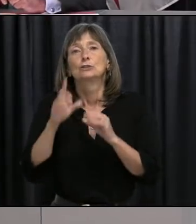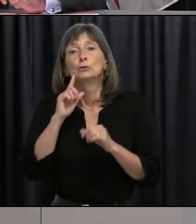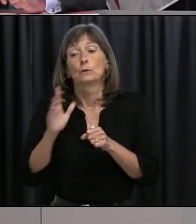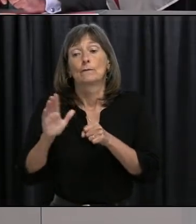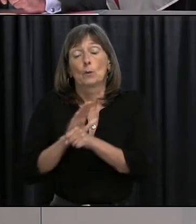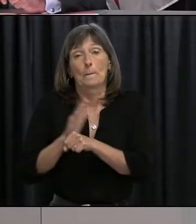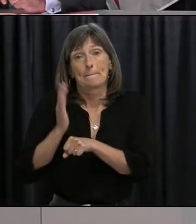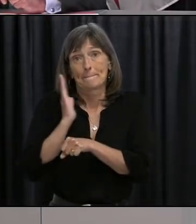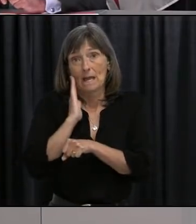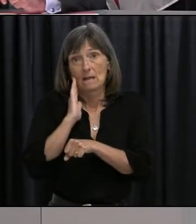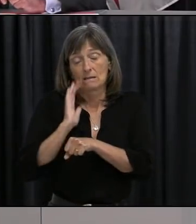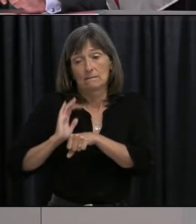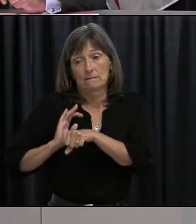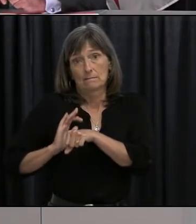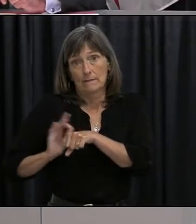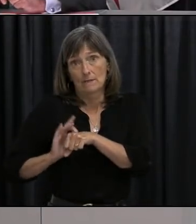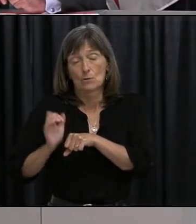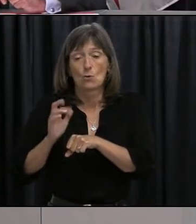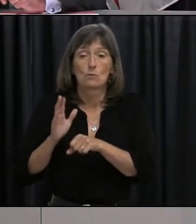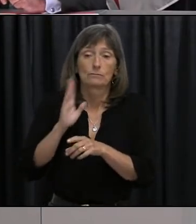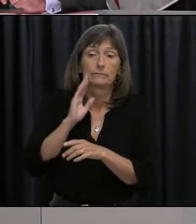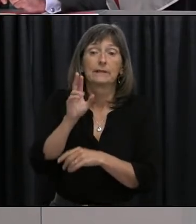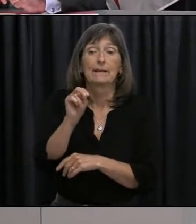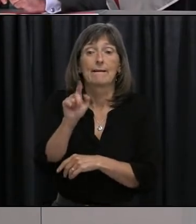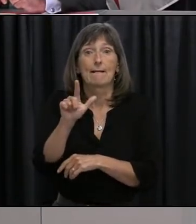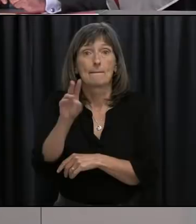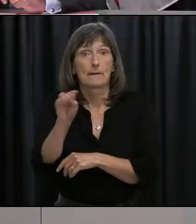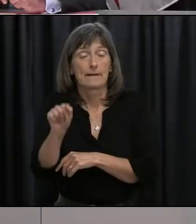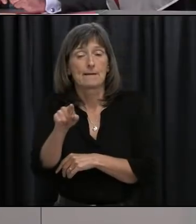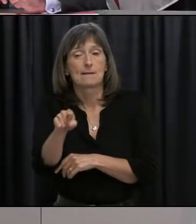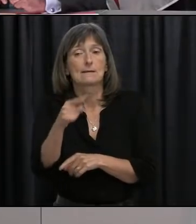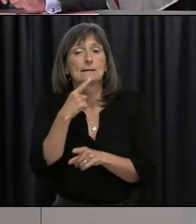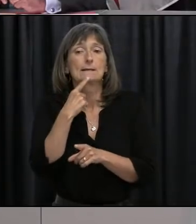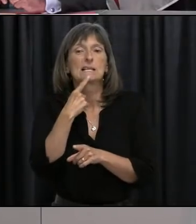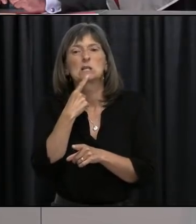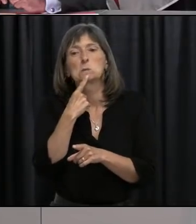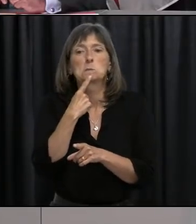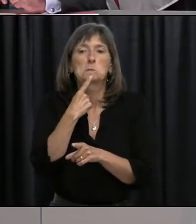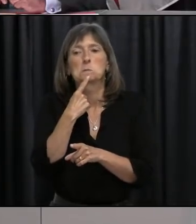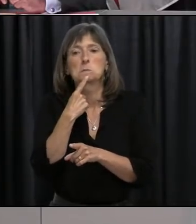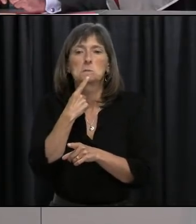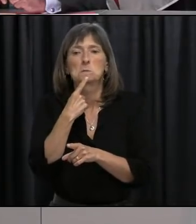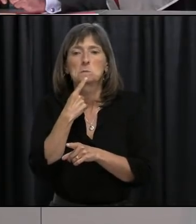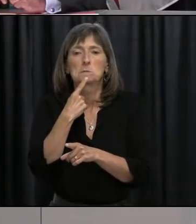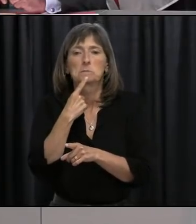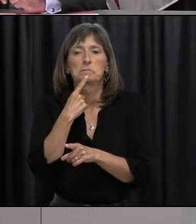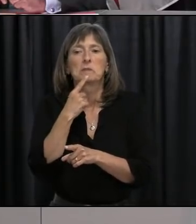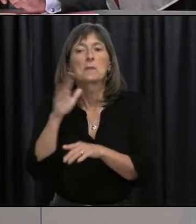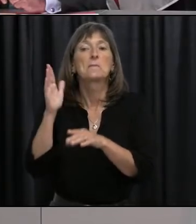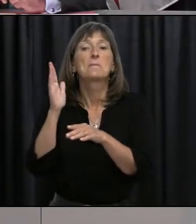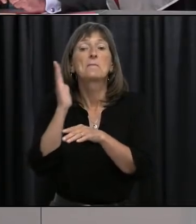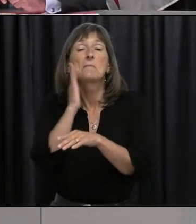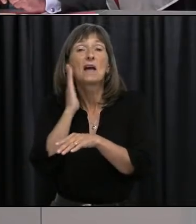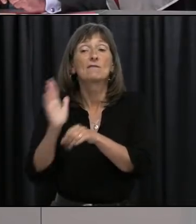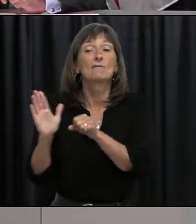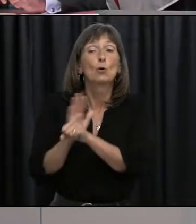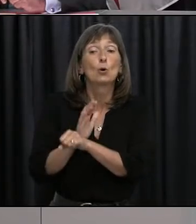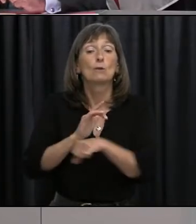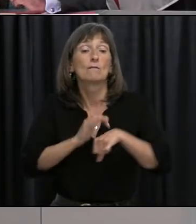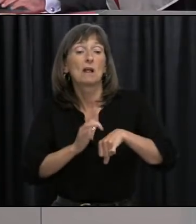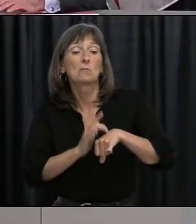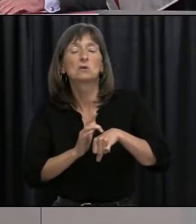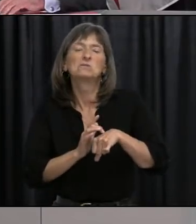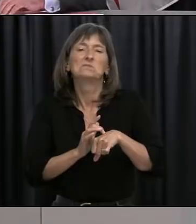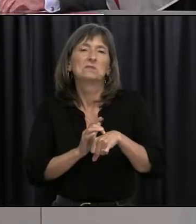the NLMA says is not a very good measure of overall health startups. You gave some